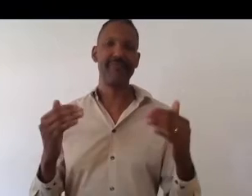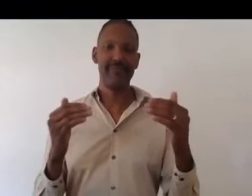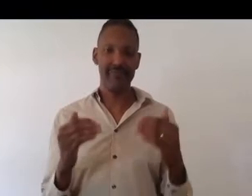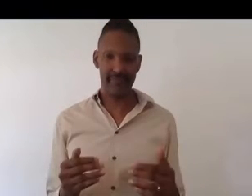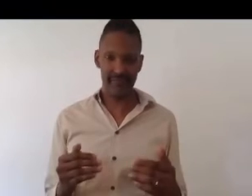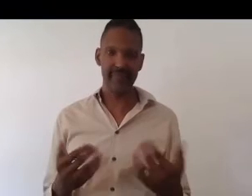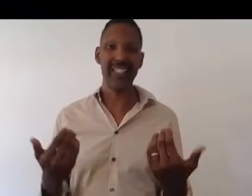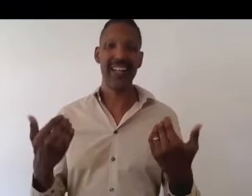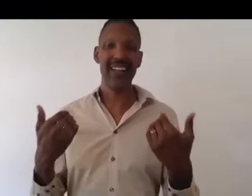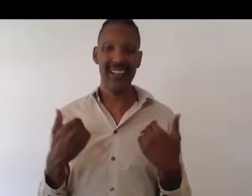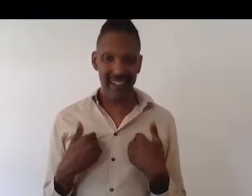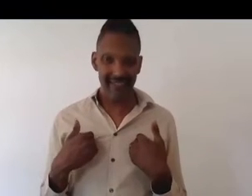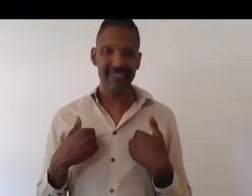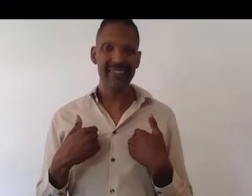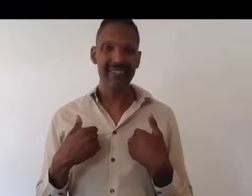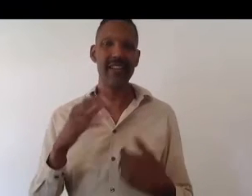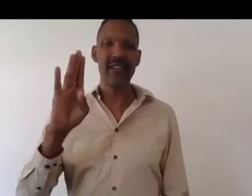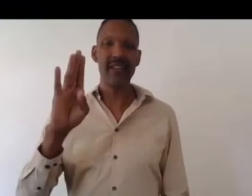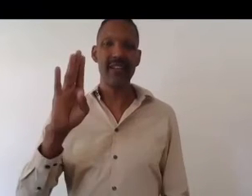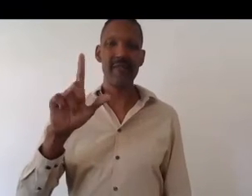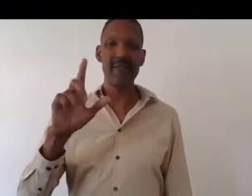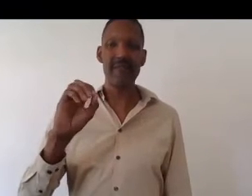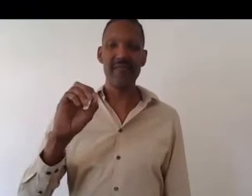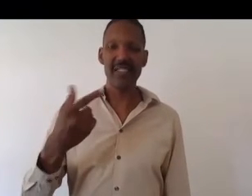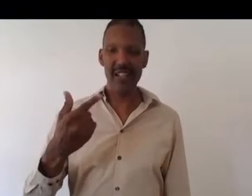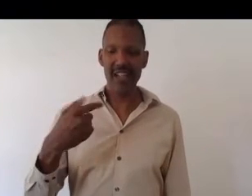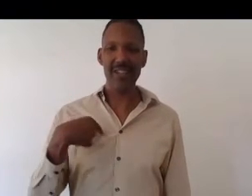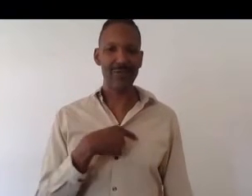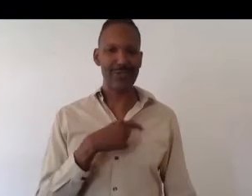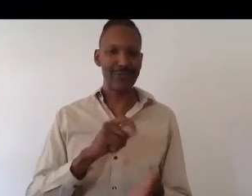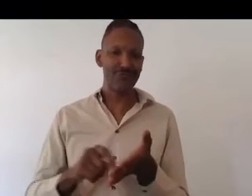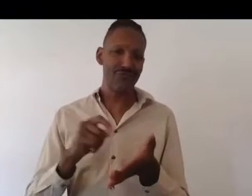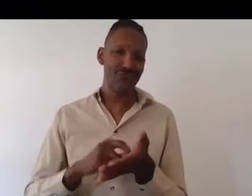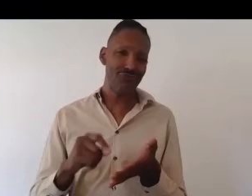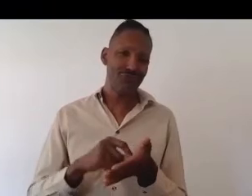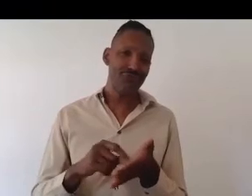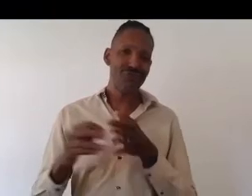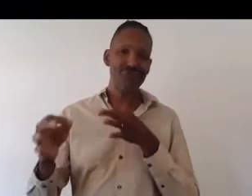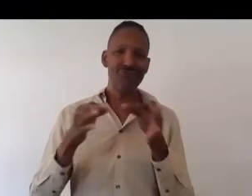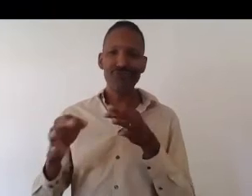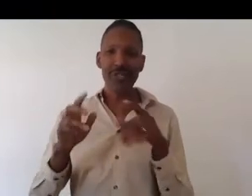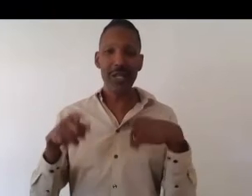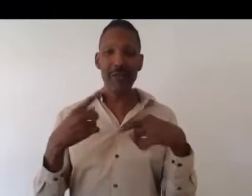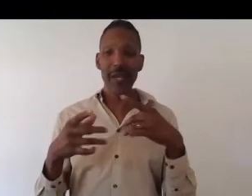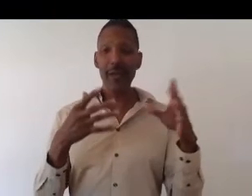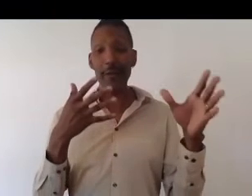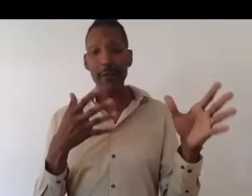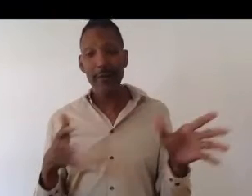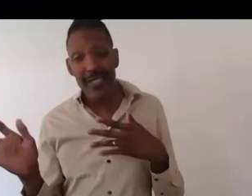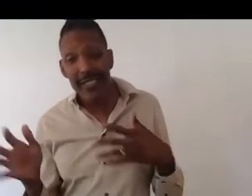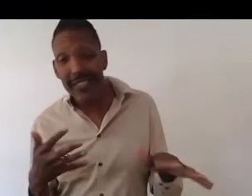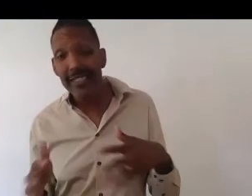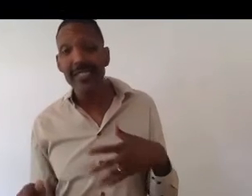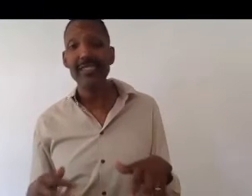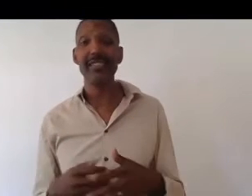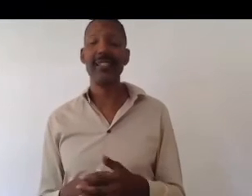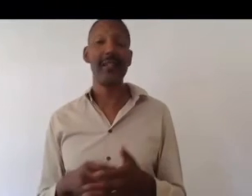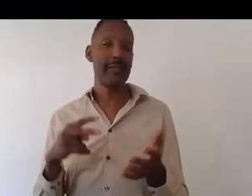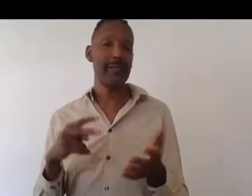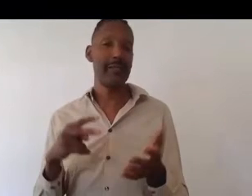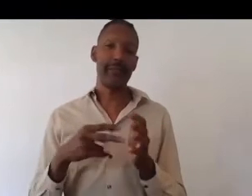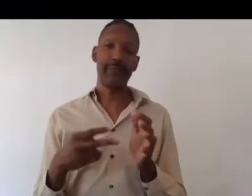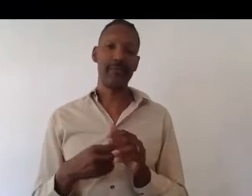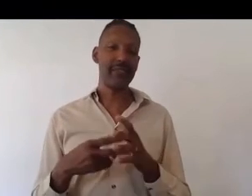blog about explorations with wind that kids were interested in. These are engineering, STEM, there's math